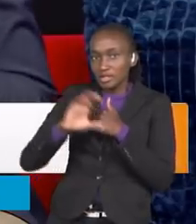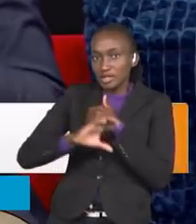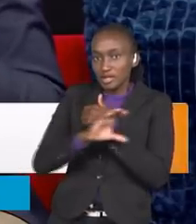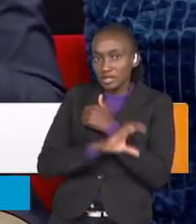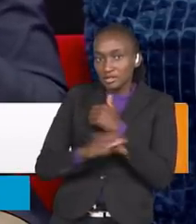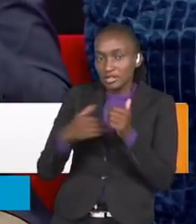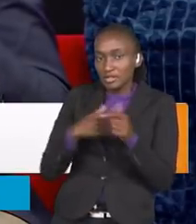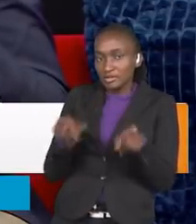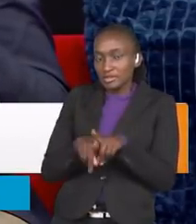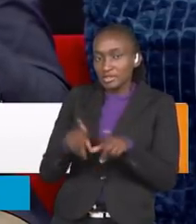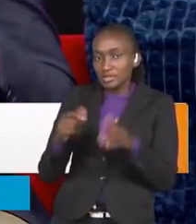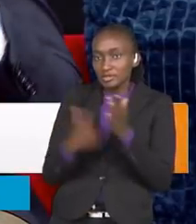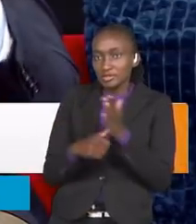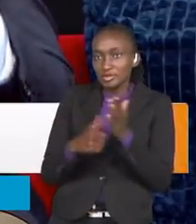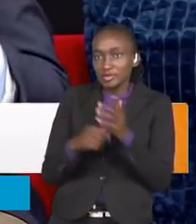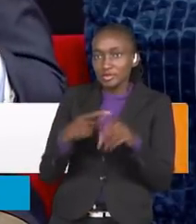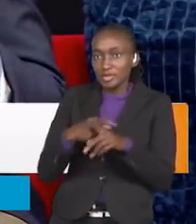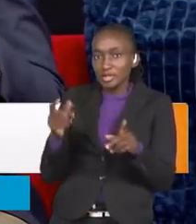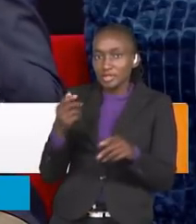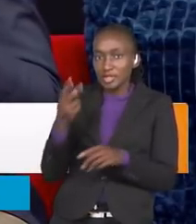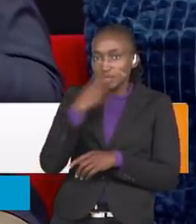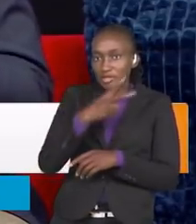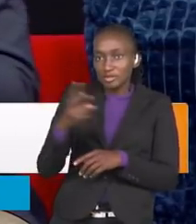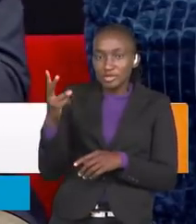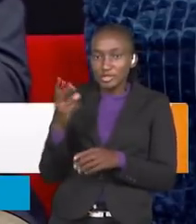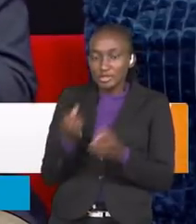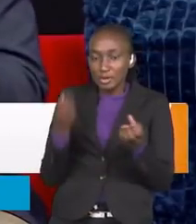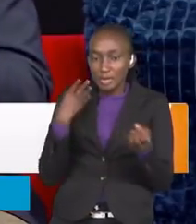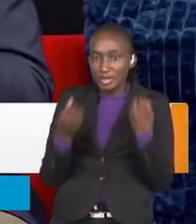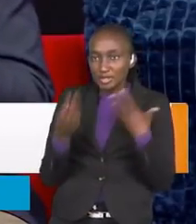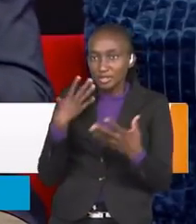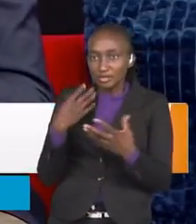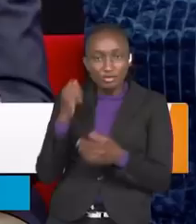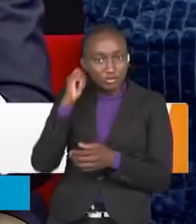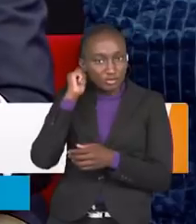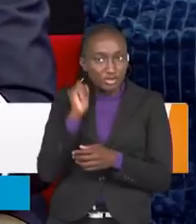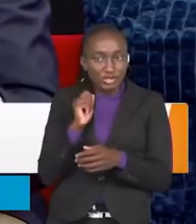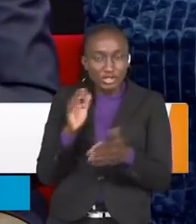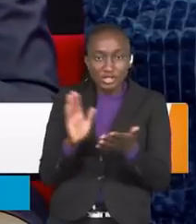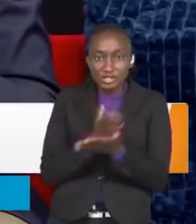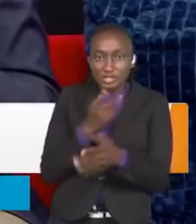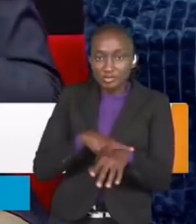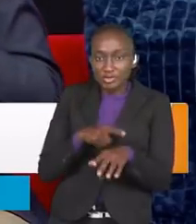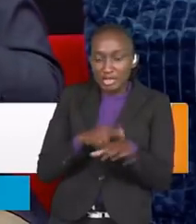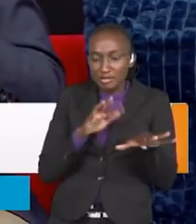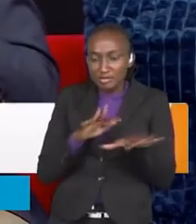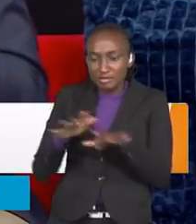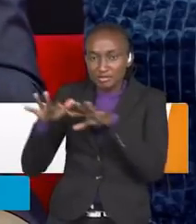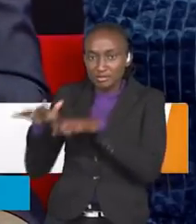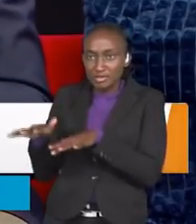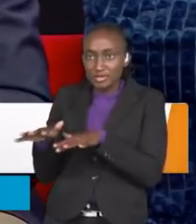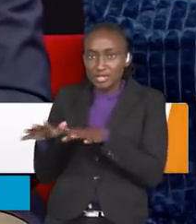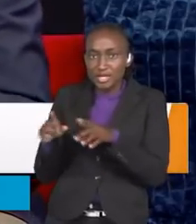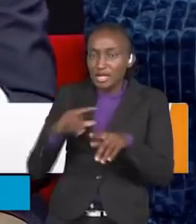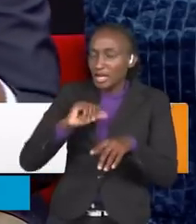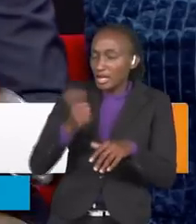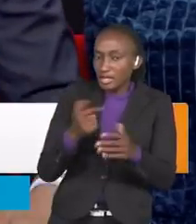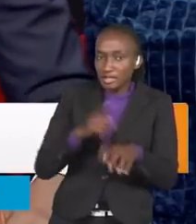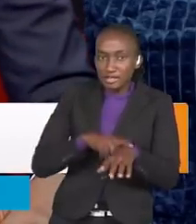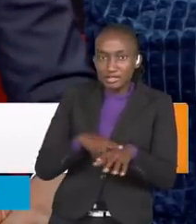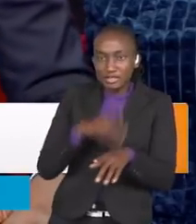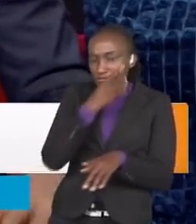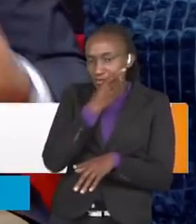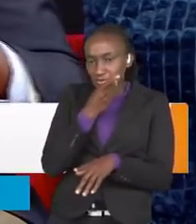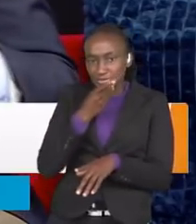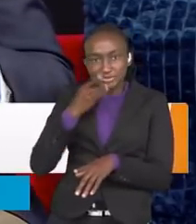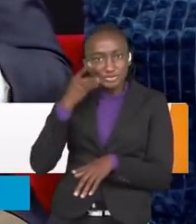problem, but look at maybe the countries like Baringo, Turkana. Sometimes it floods. Sometimes kind of a dry drought, for